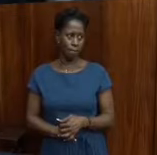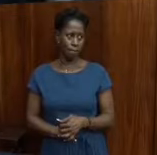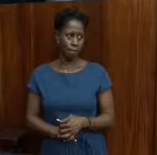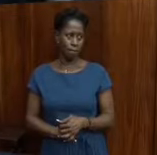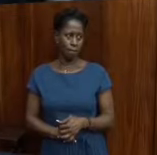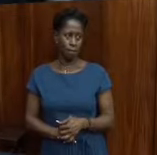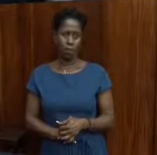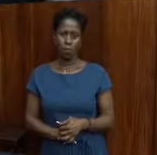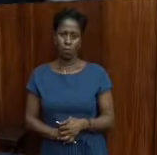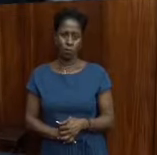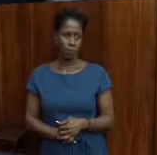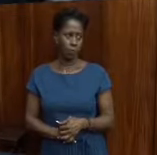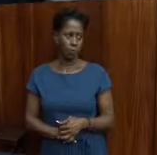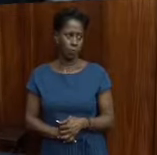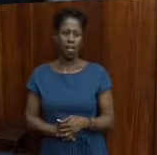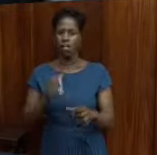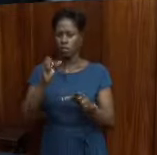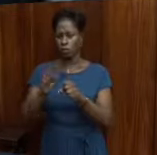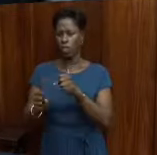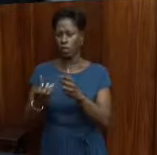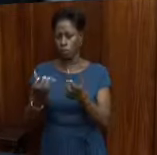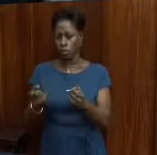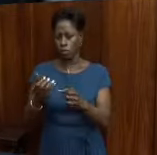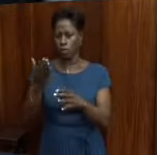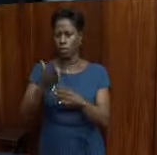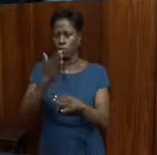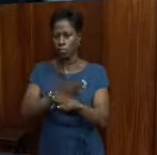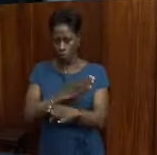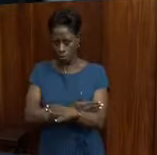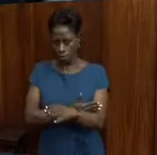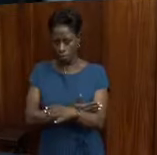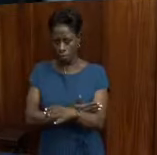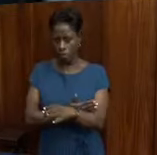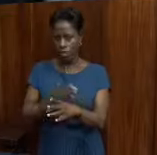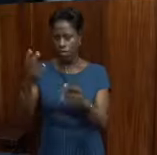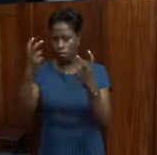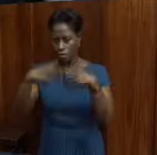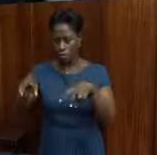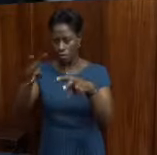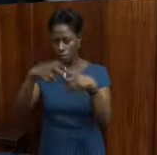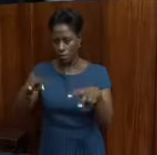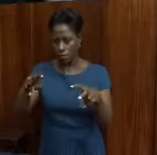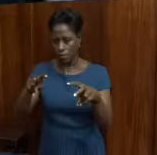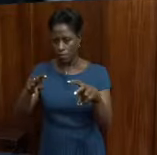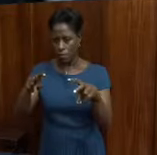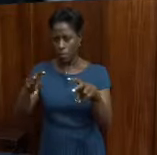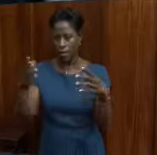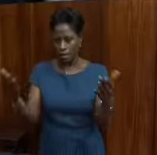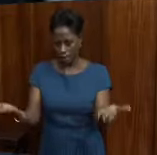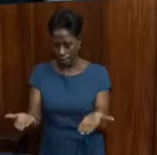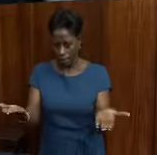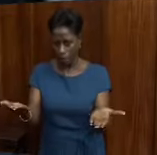authentic tourism products and services and to provide opportunities for increased tourist spending in the local economy.